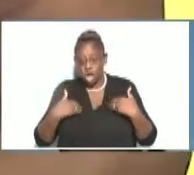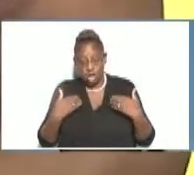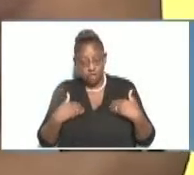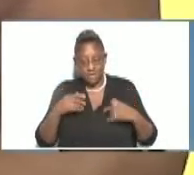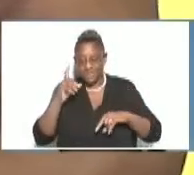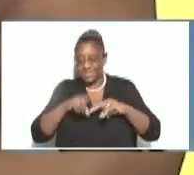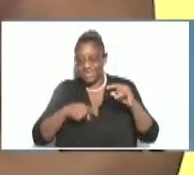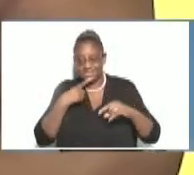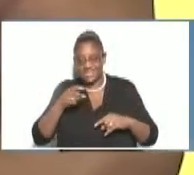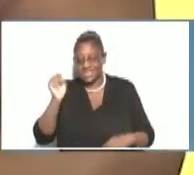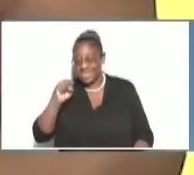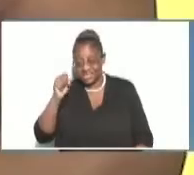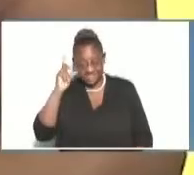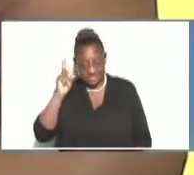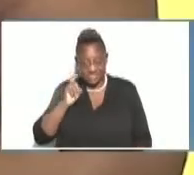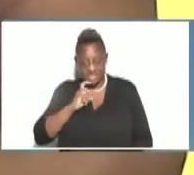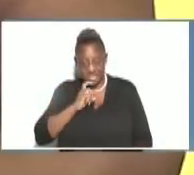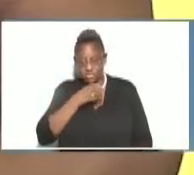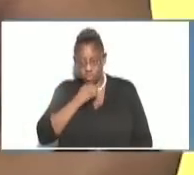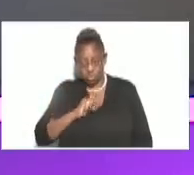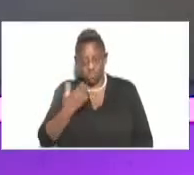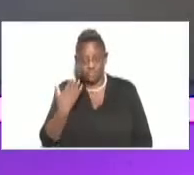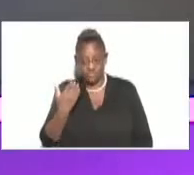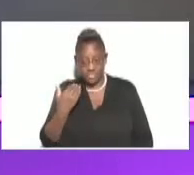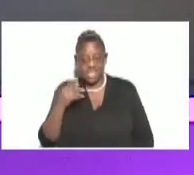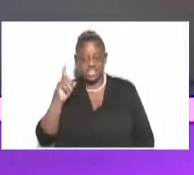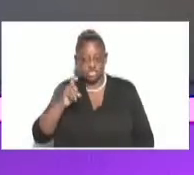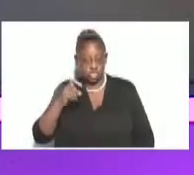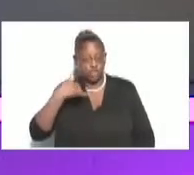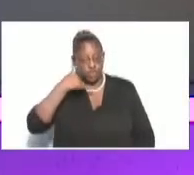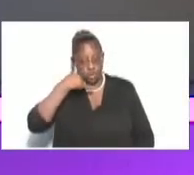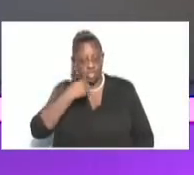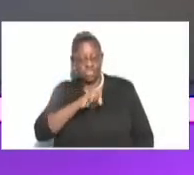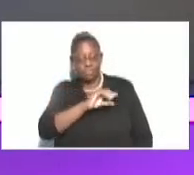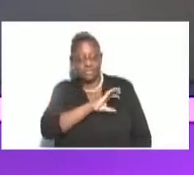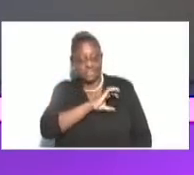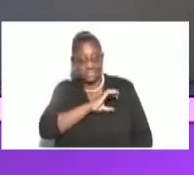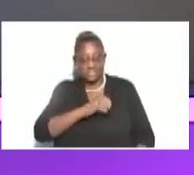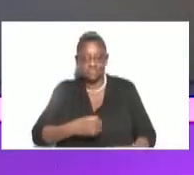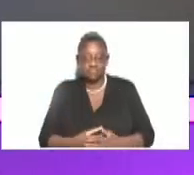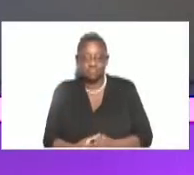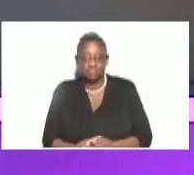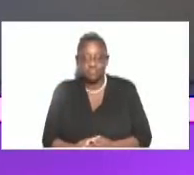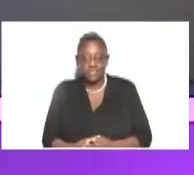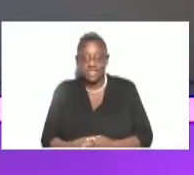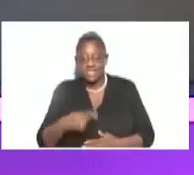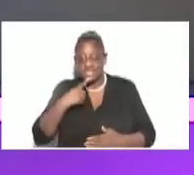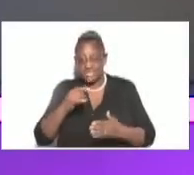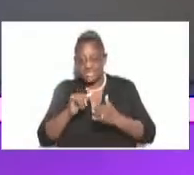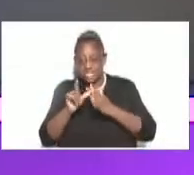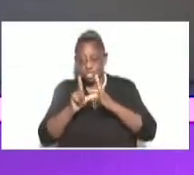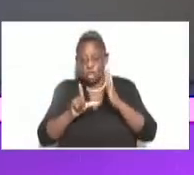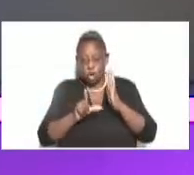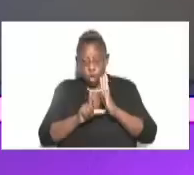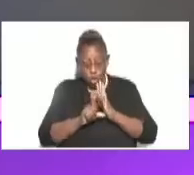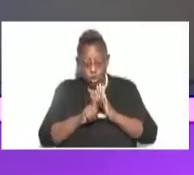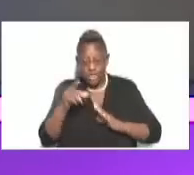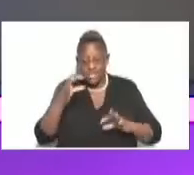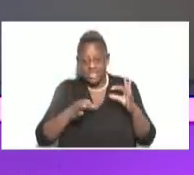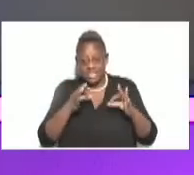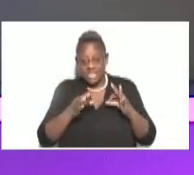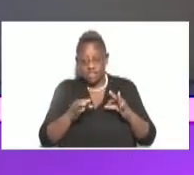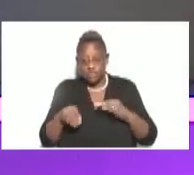they ought to report the matter to the authorities. Well, the law also notes that whoever intentionally